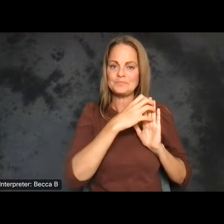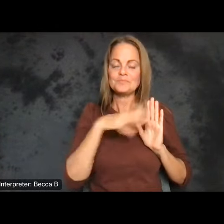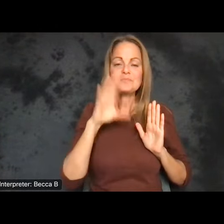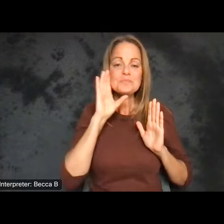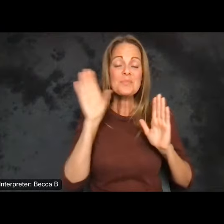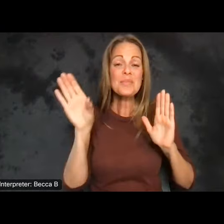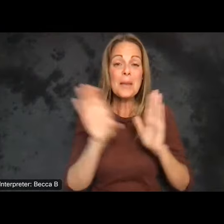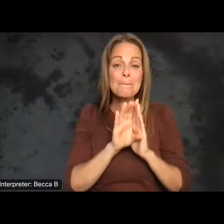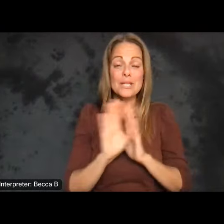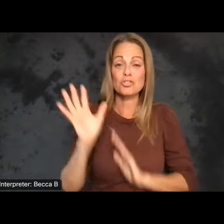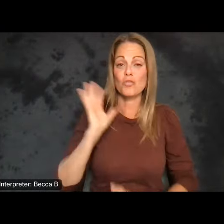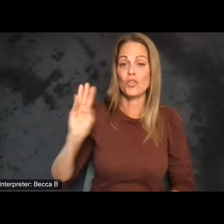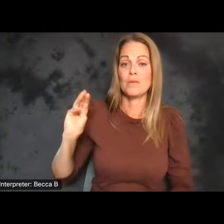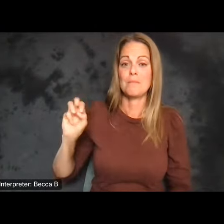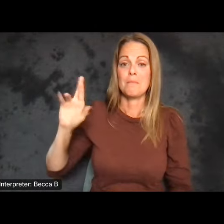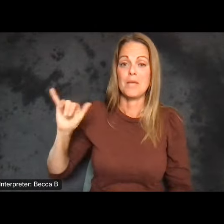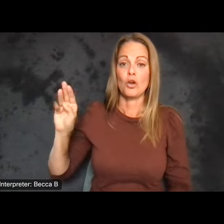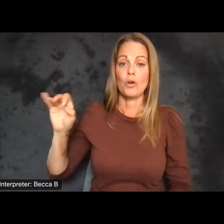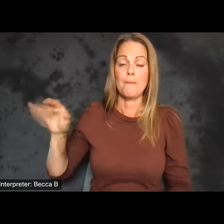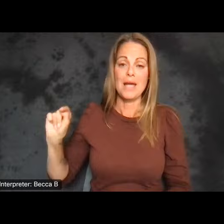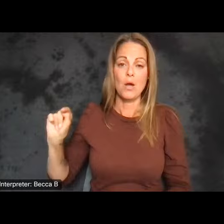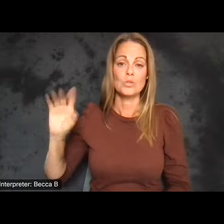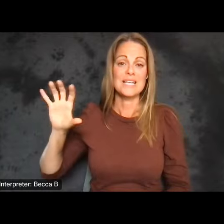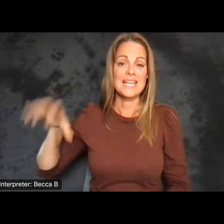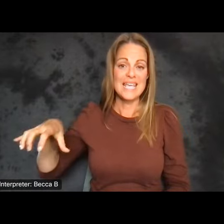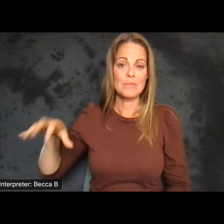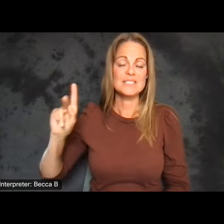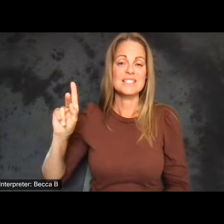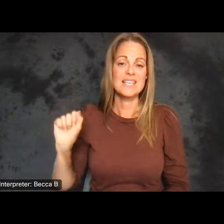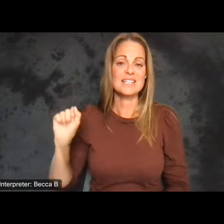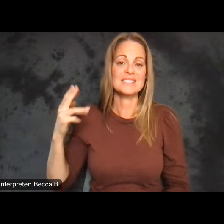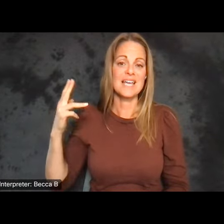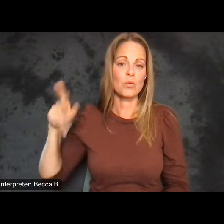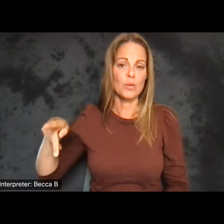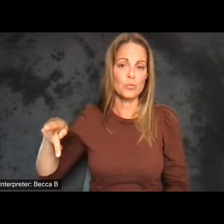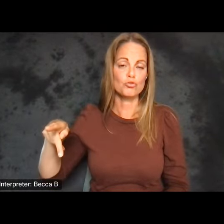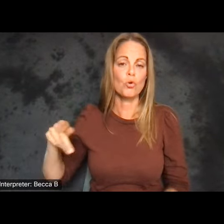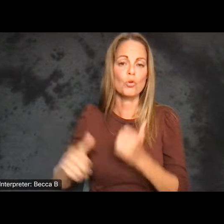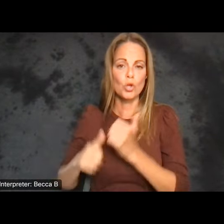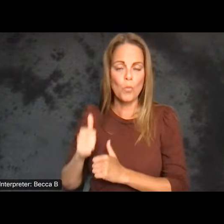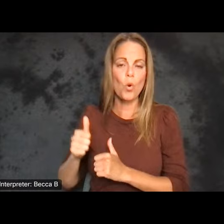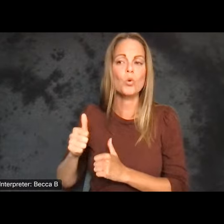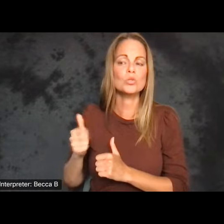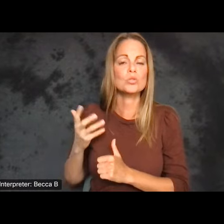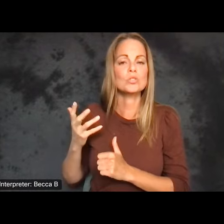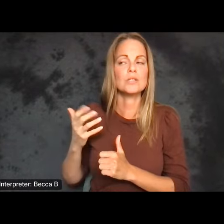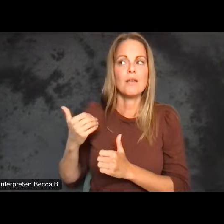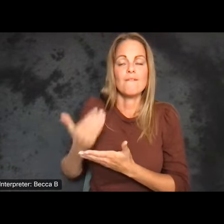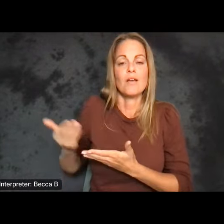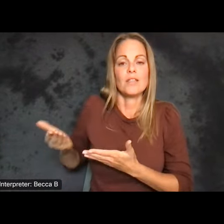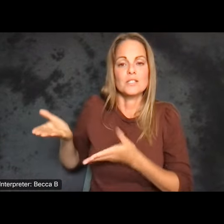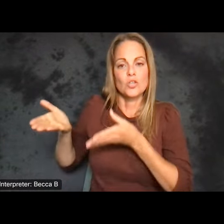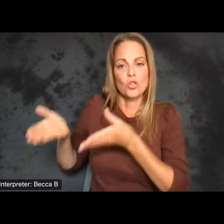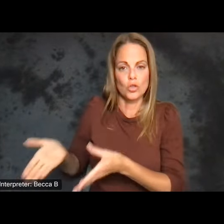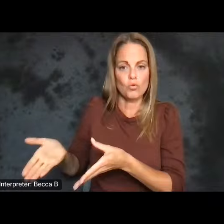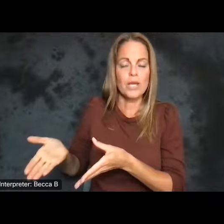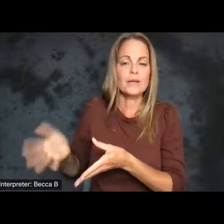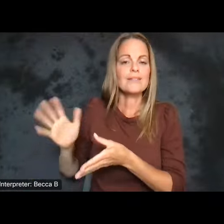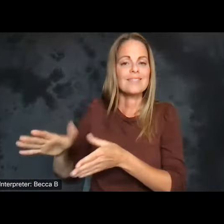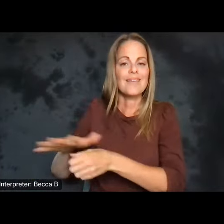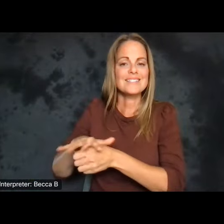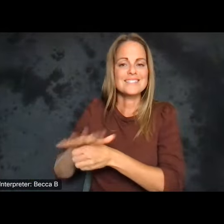former Marymount campus. This is where the Kansas Highway Patrol, the majority of our assets, are currently located. You can see on that site that includes